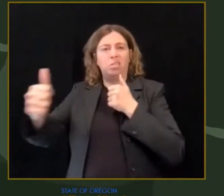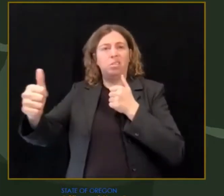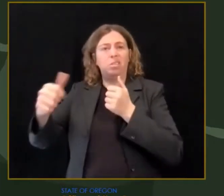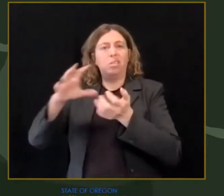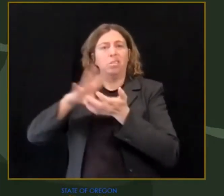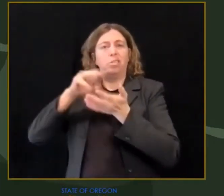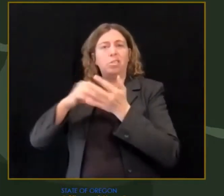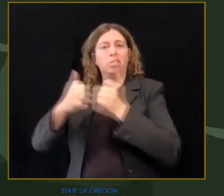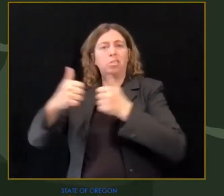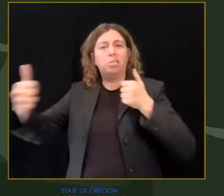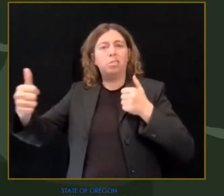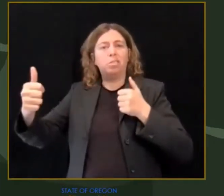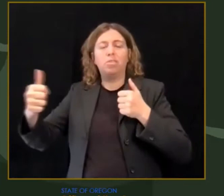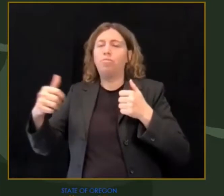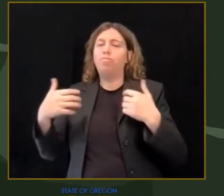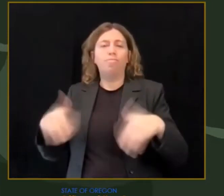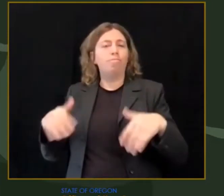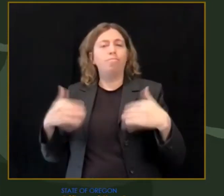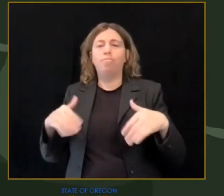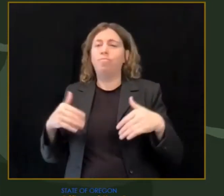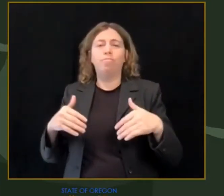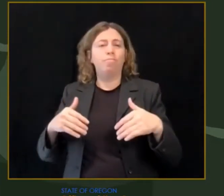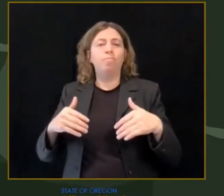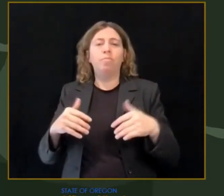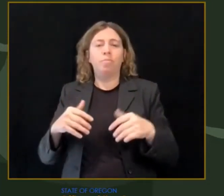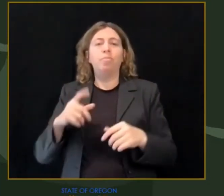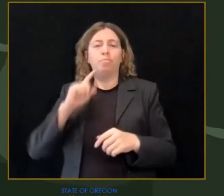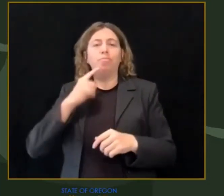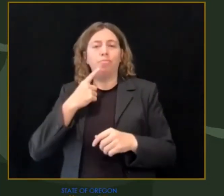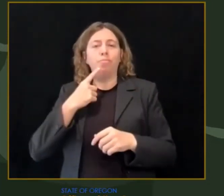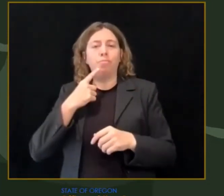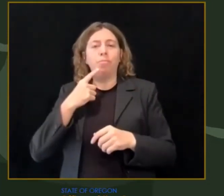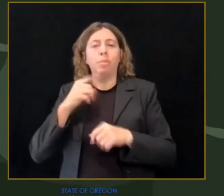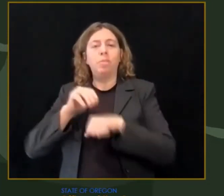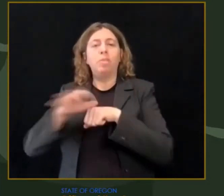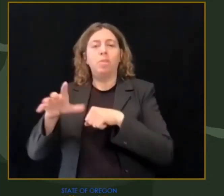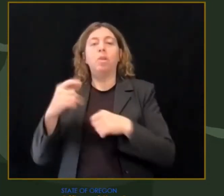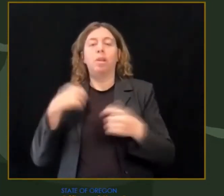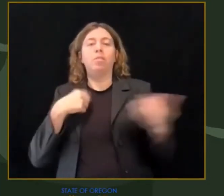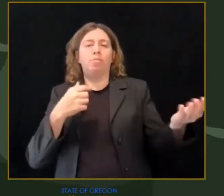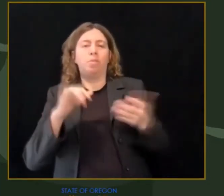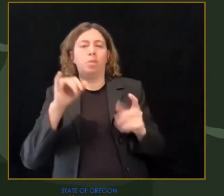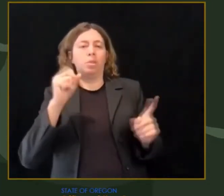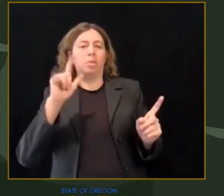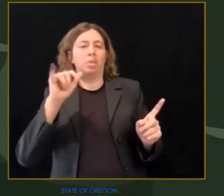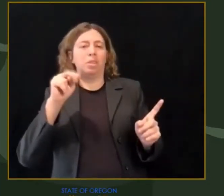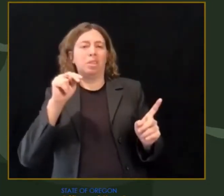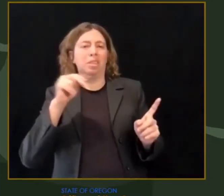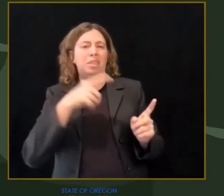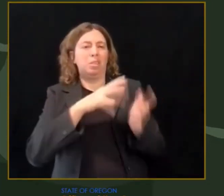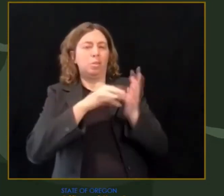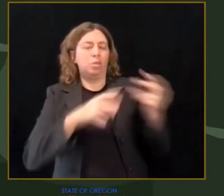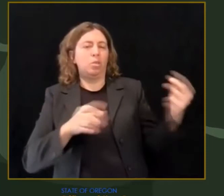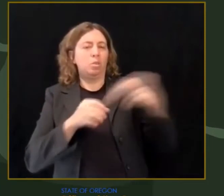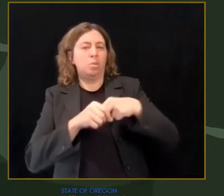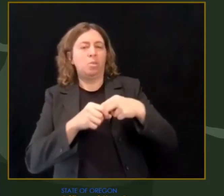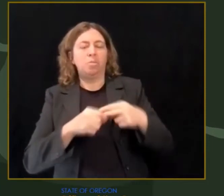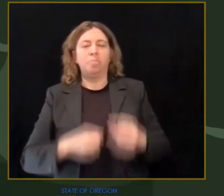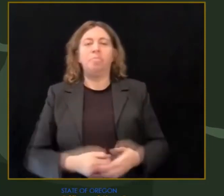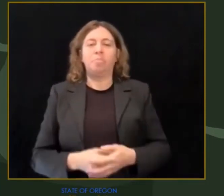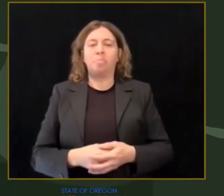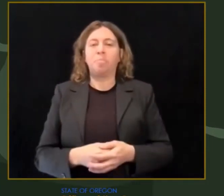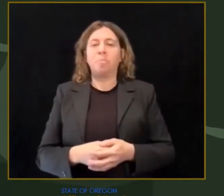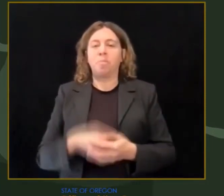Yazalyn Alvarez to join us today. Yazalyn is a senior at South Medford High School. She's an incredible